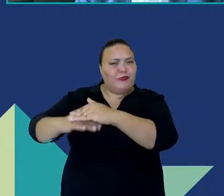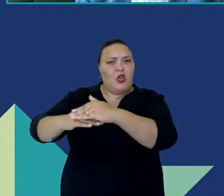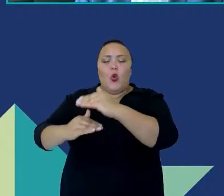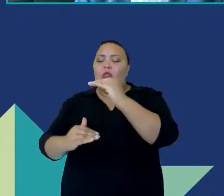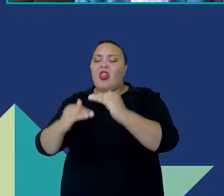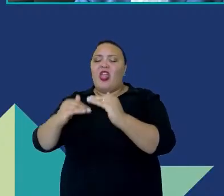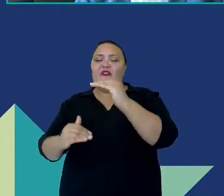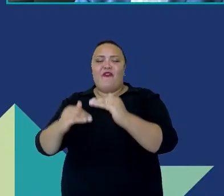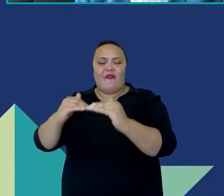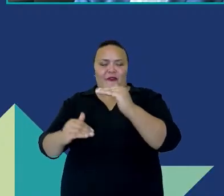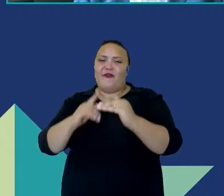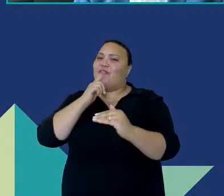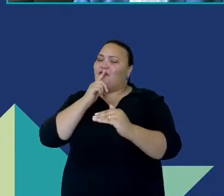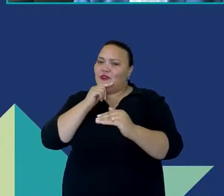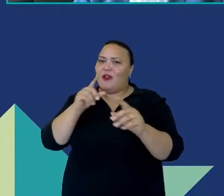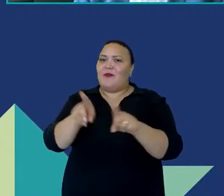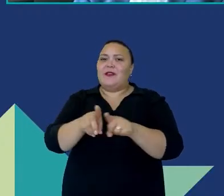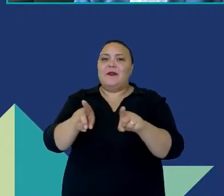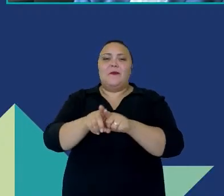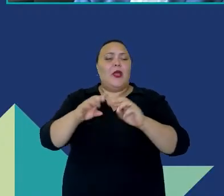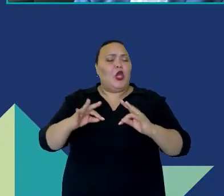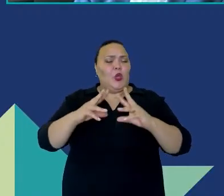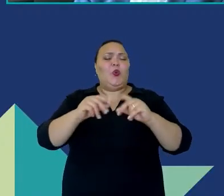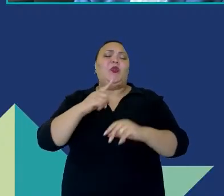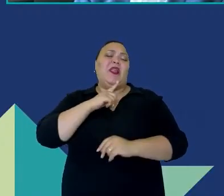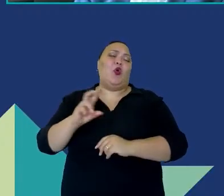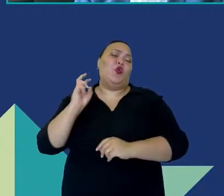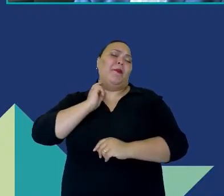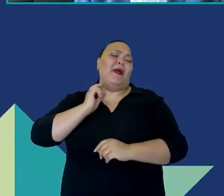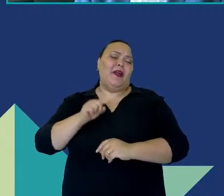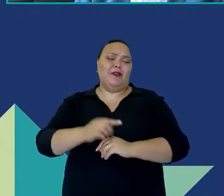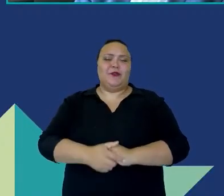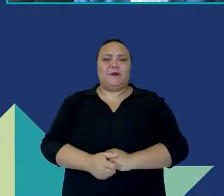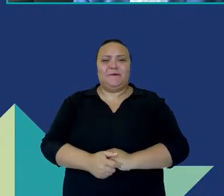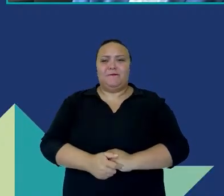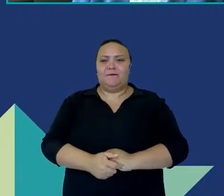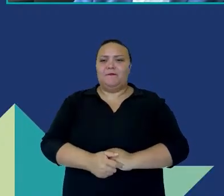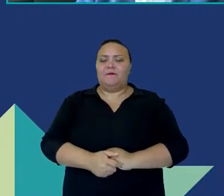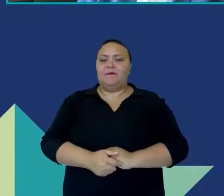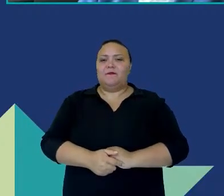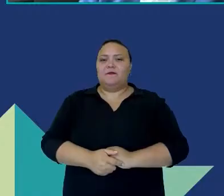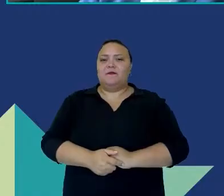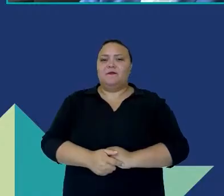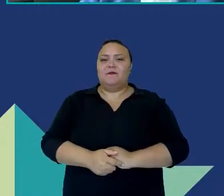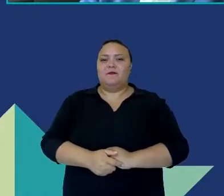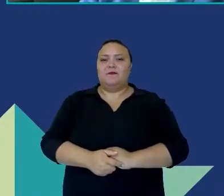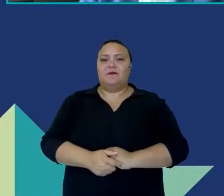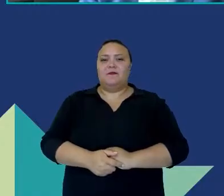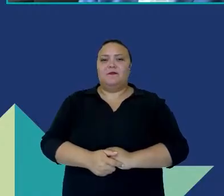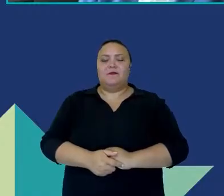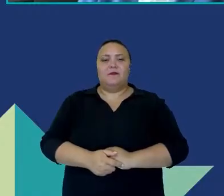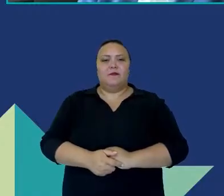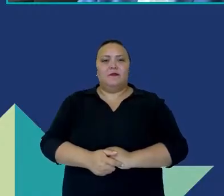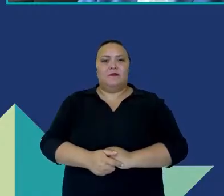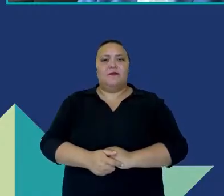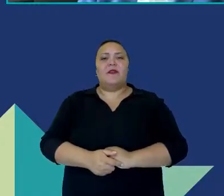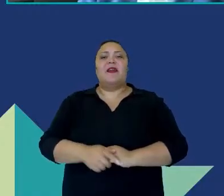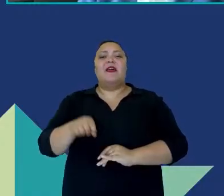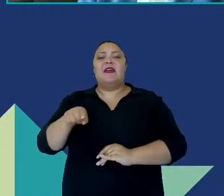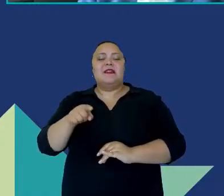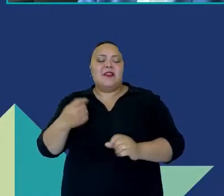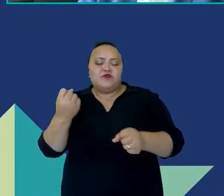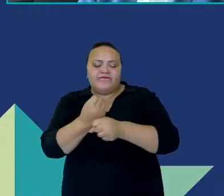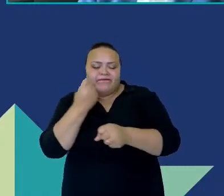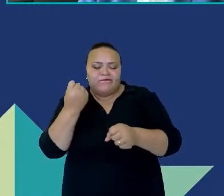it has deep foundation installation, so it's not moving anywhere. So